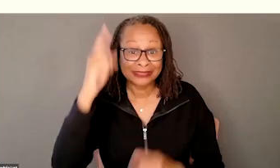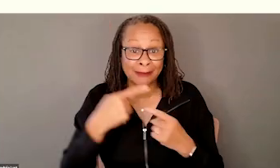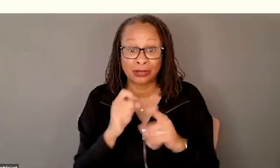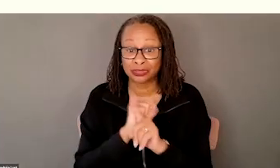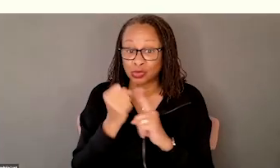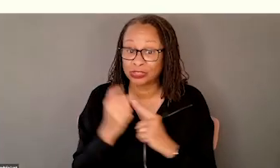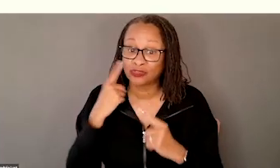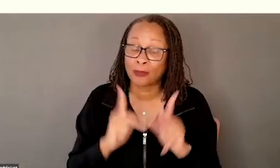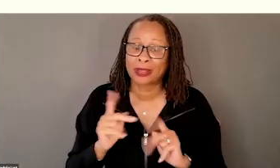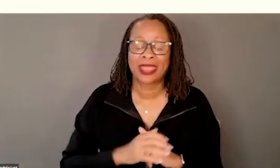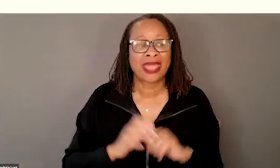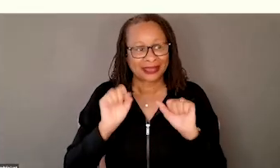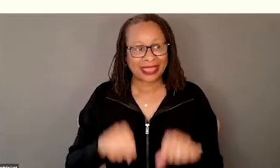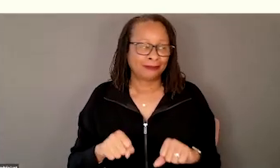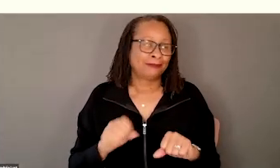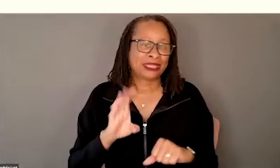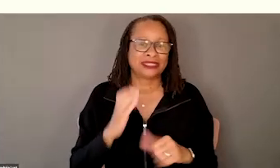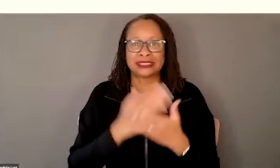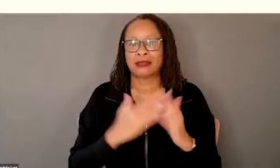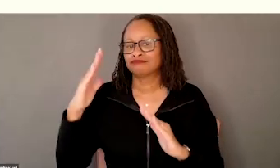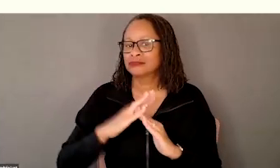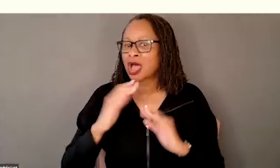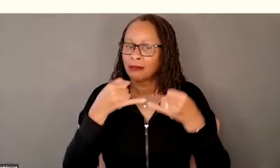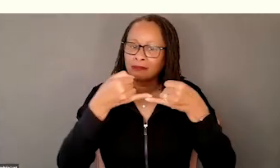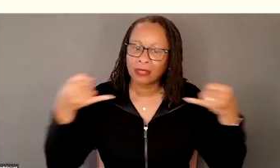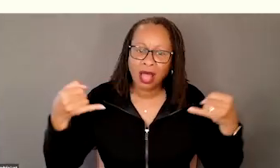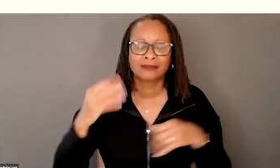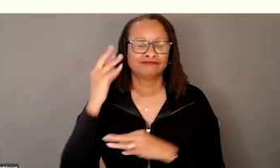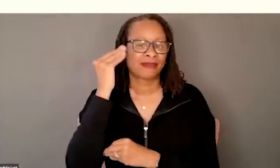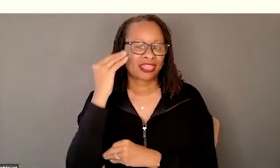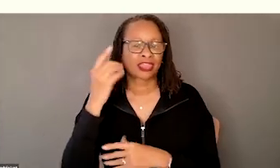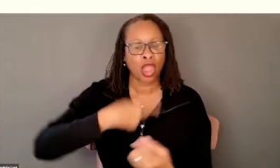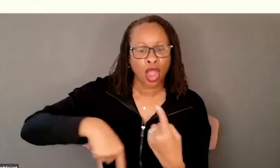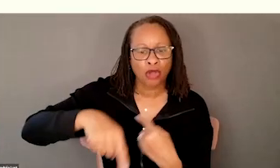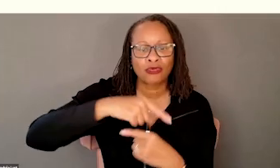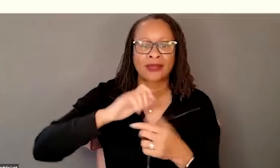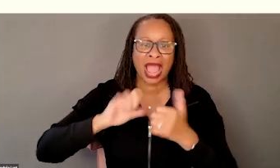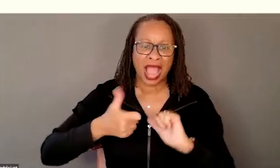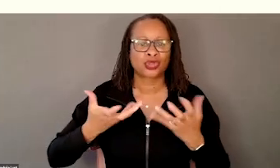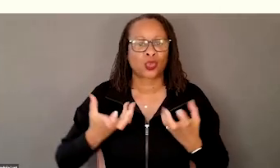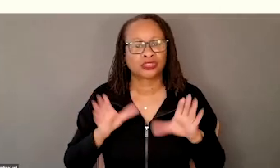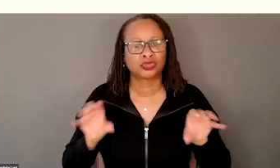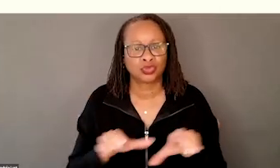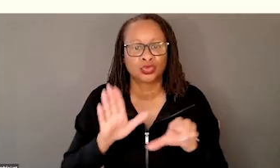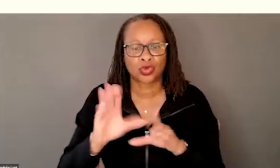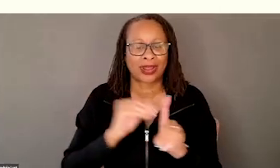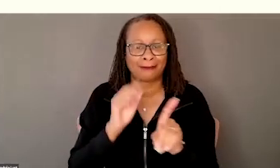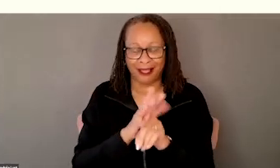this can just be some top line um, thinking around how you want to do your impact. And